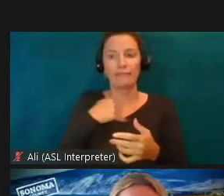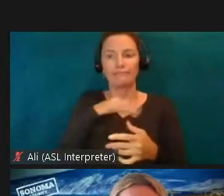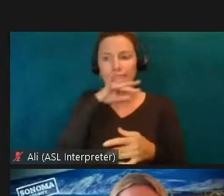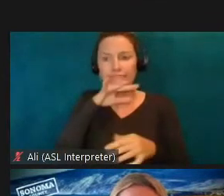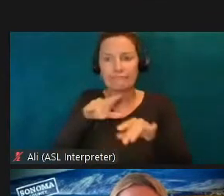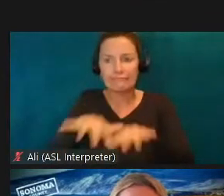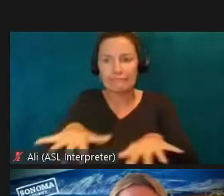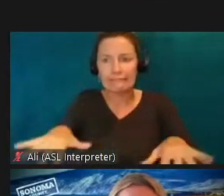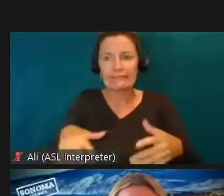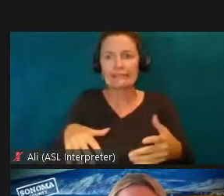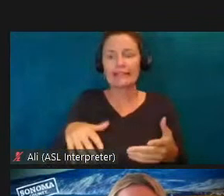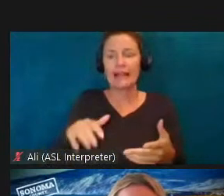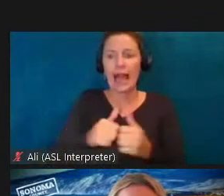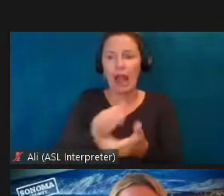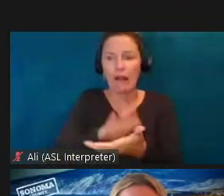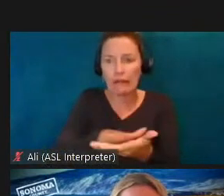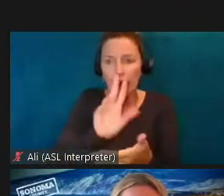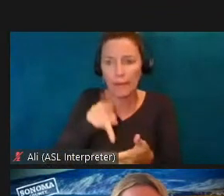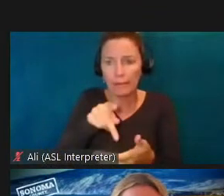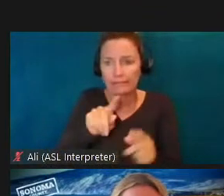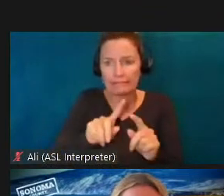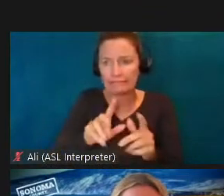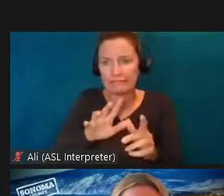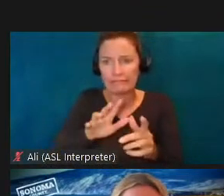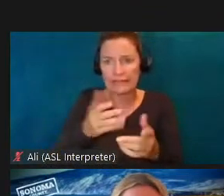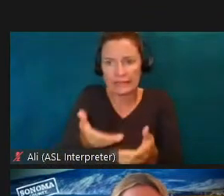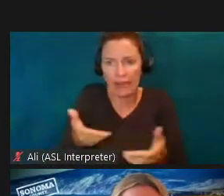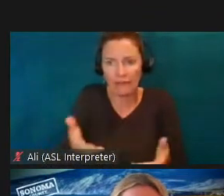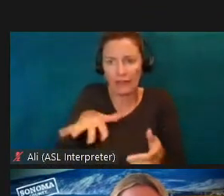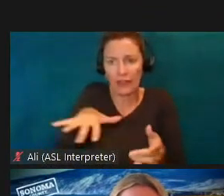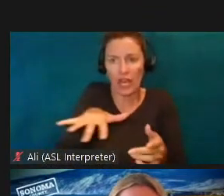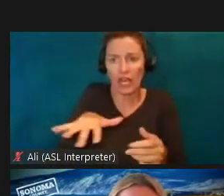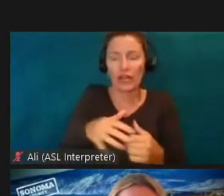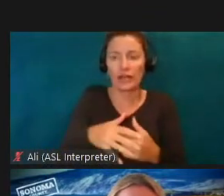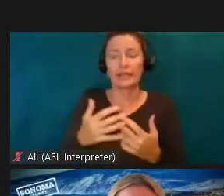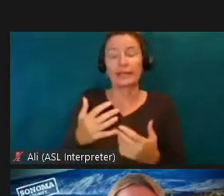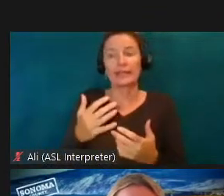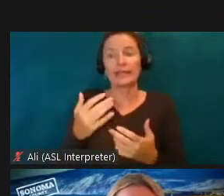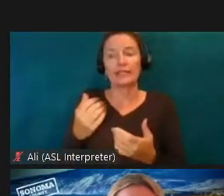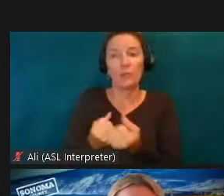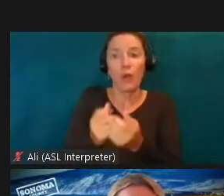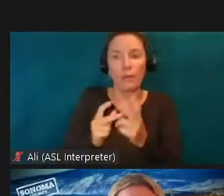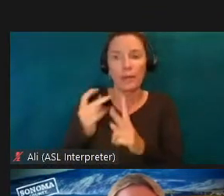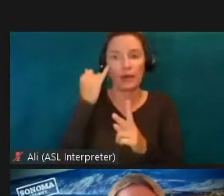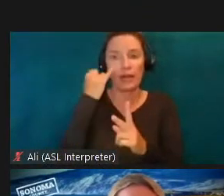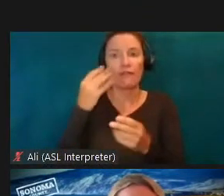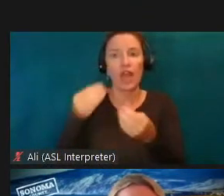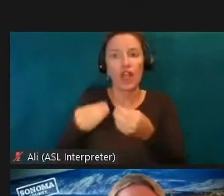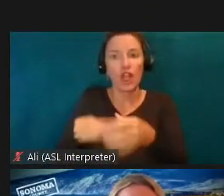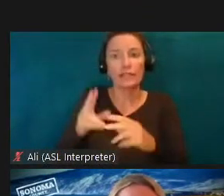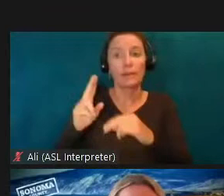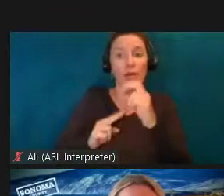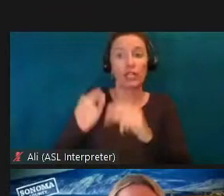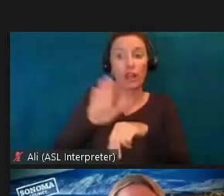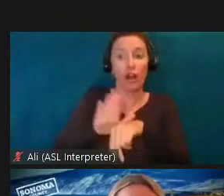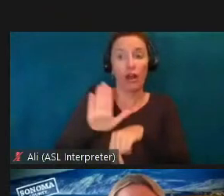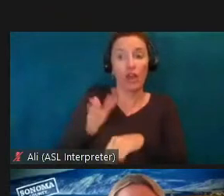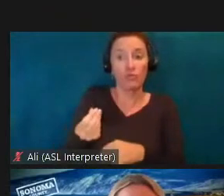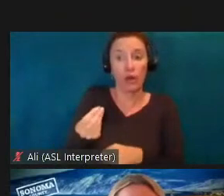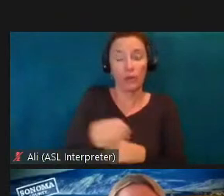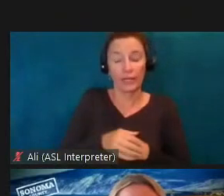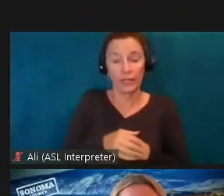support homeowners in that area with addressing those that may have lost structures on their property, as well as, of course, really